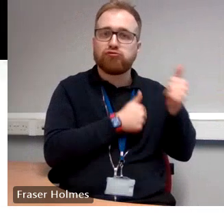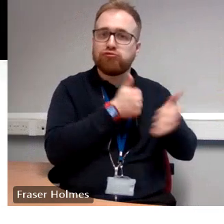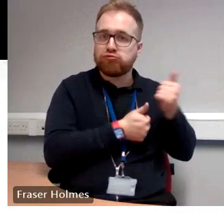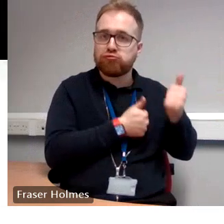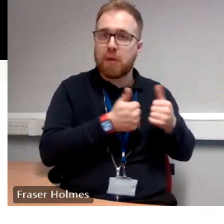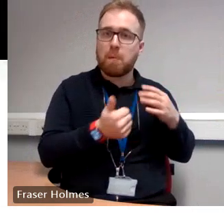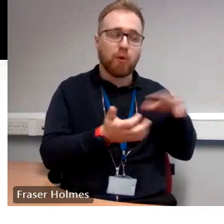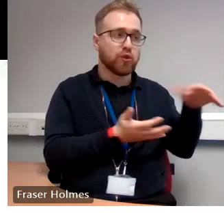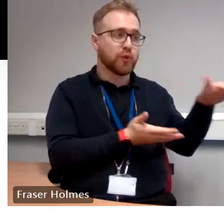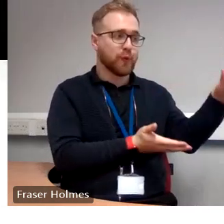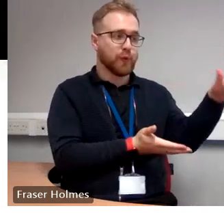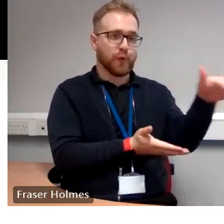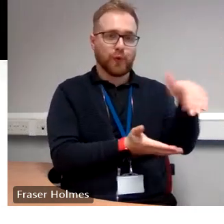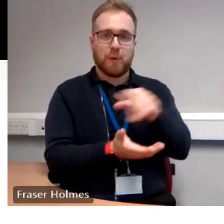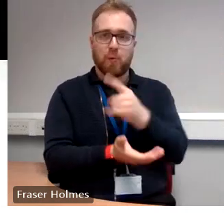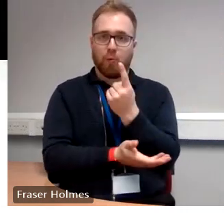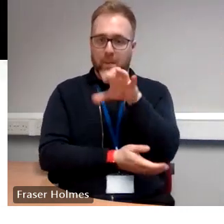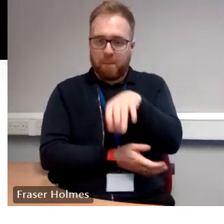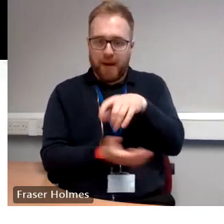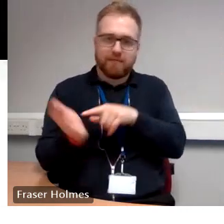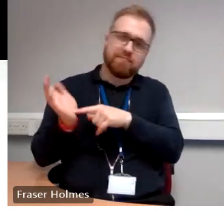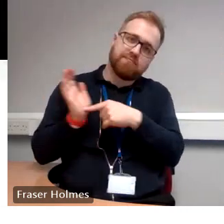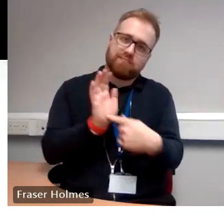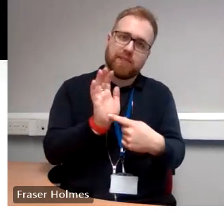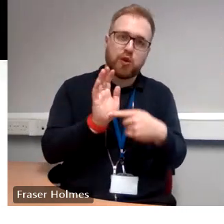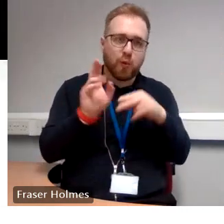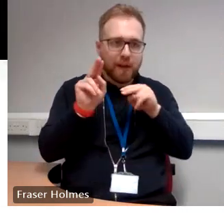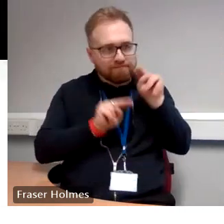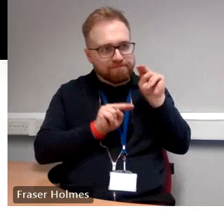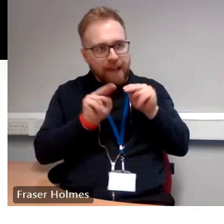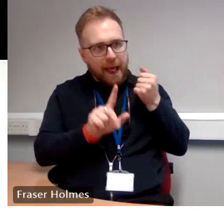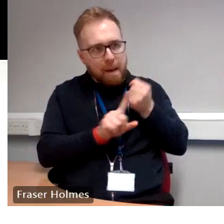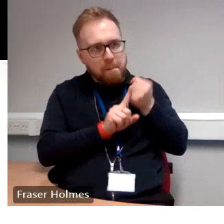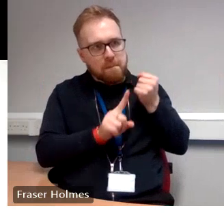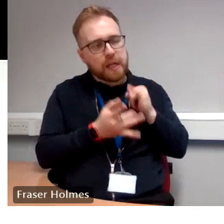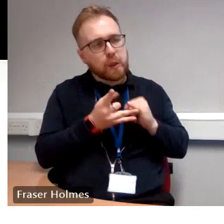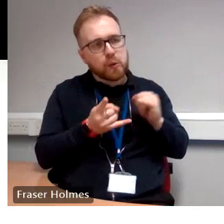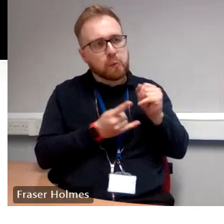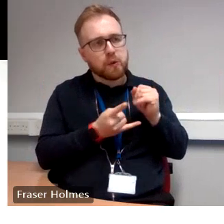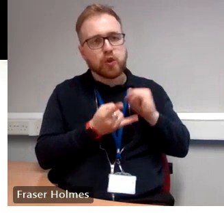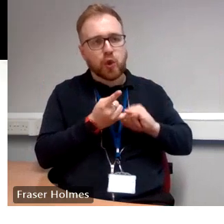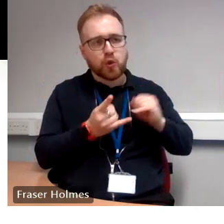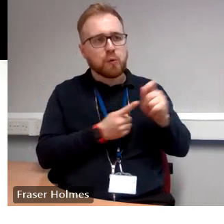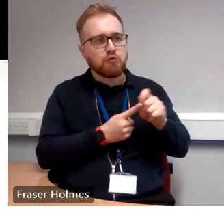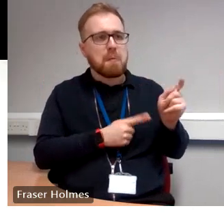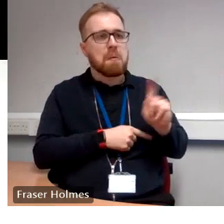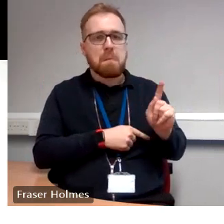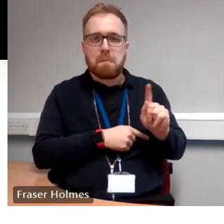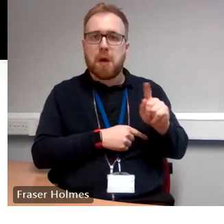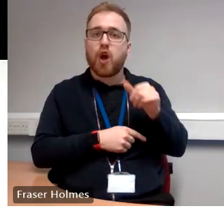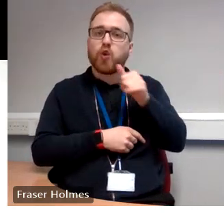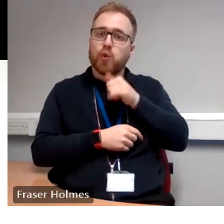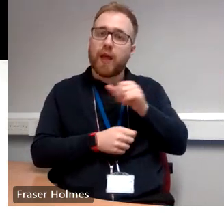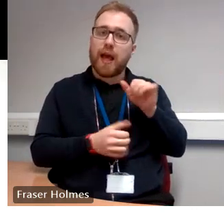that centrally so we can measure the impact of social prescribing and use that in an intelligent